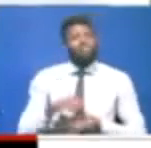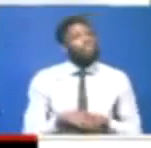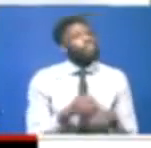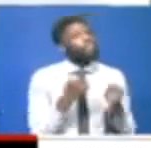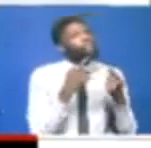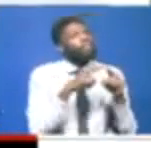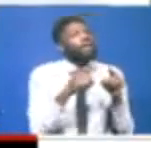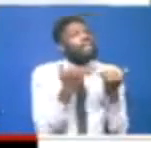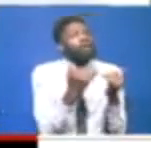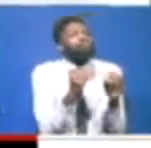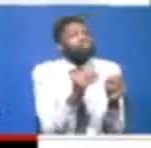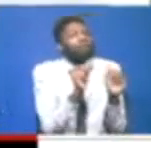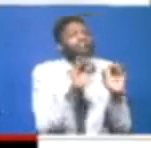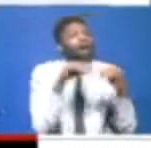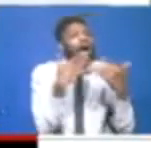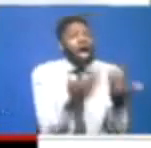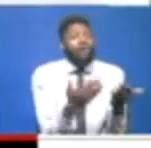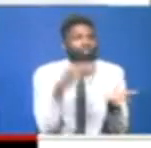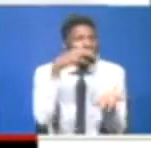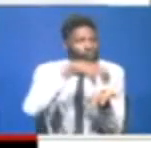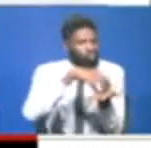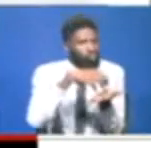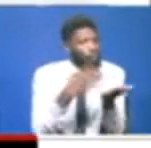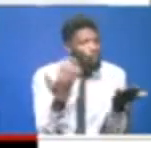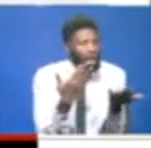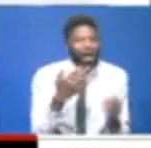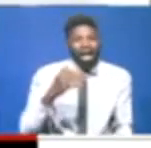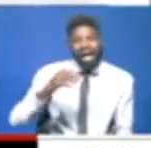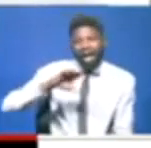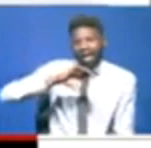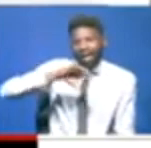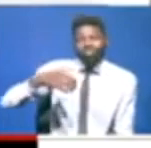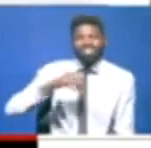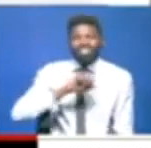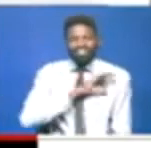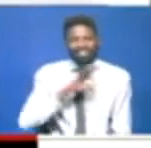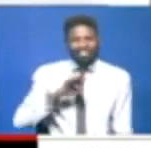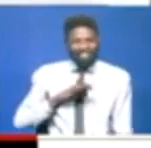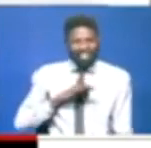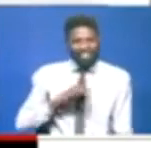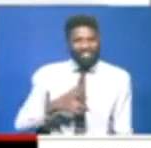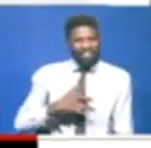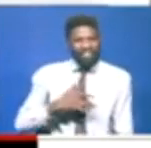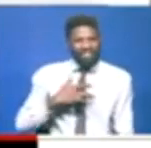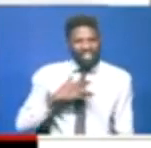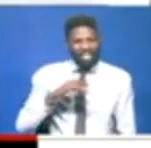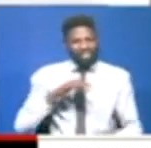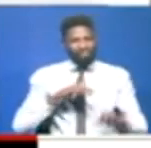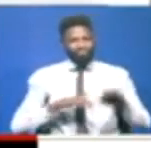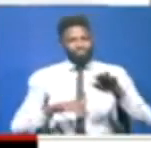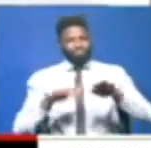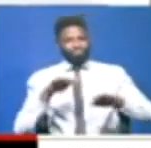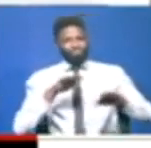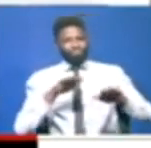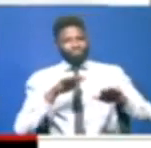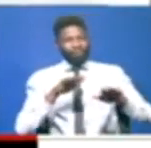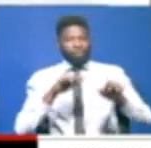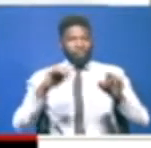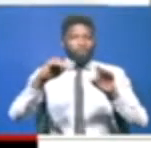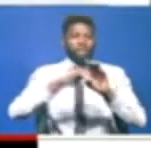whereby county employees mm-hmm. are becoming hesitant mm-hmm. to become members